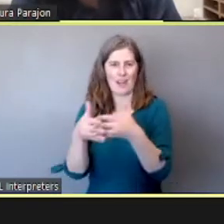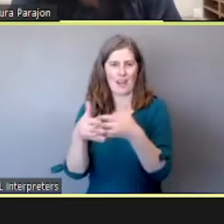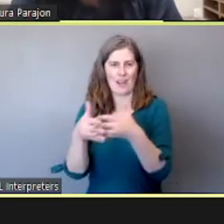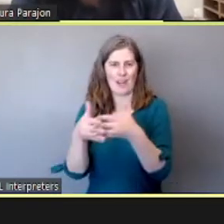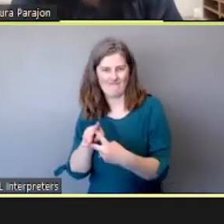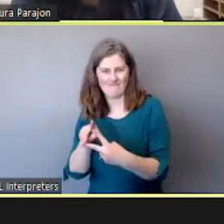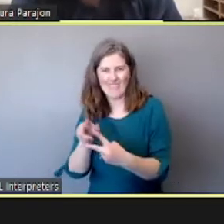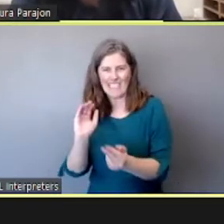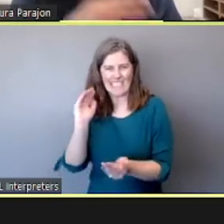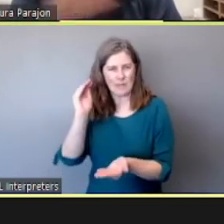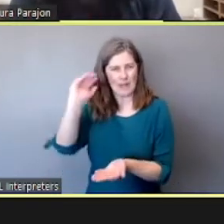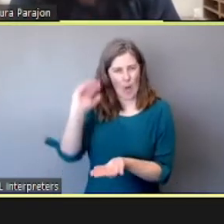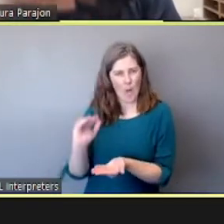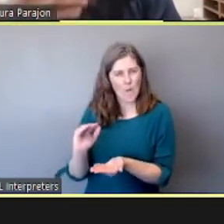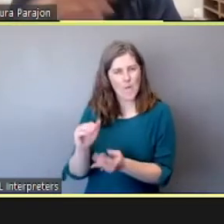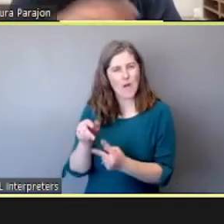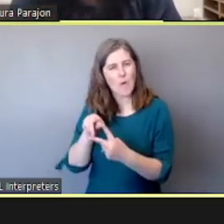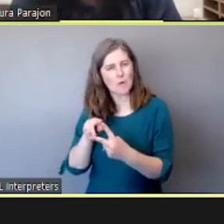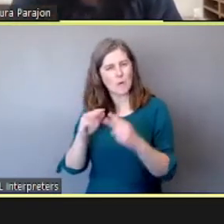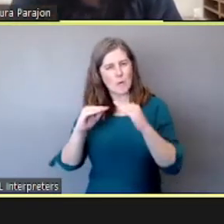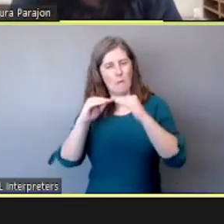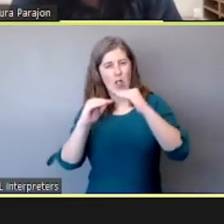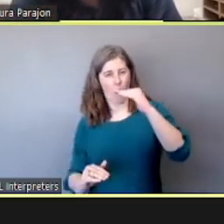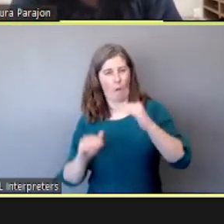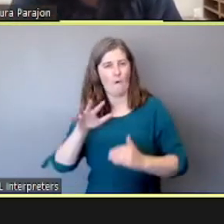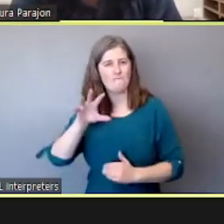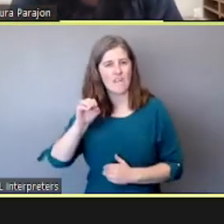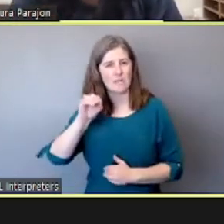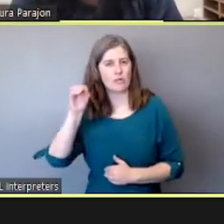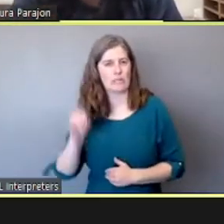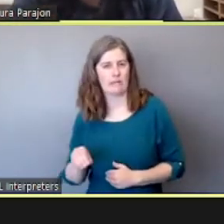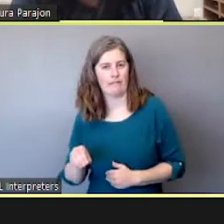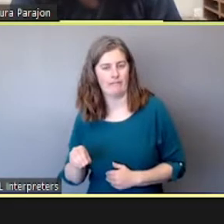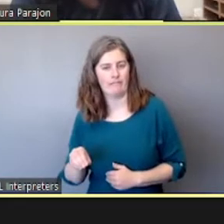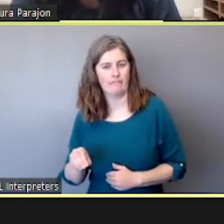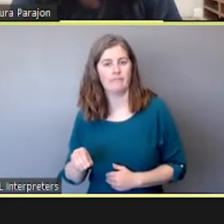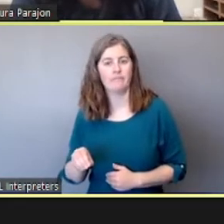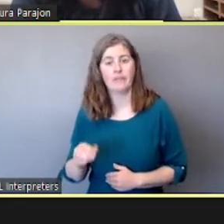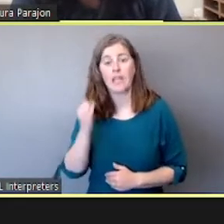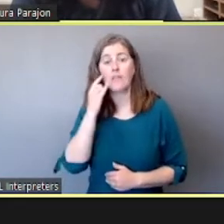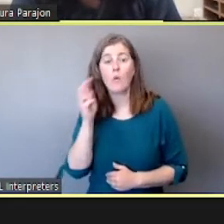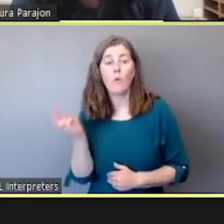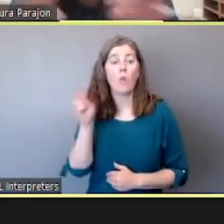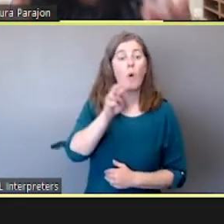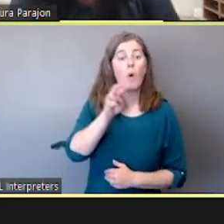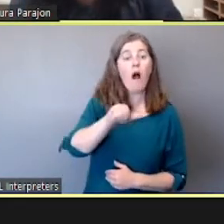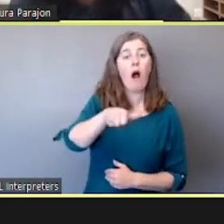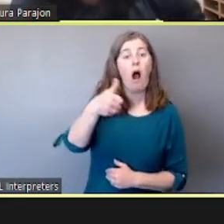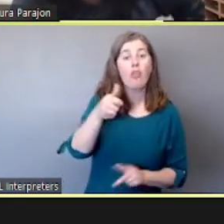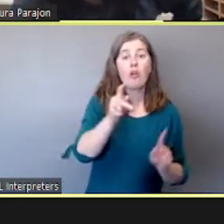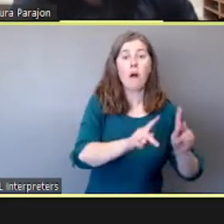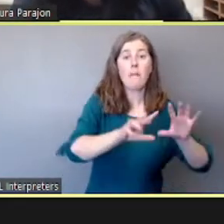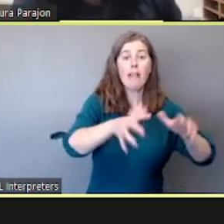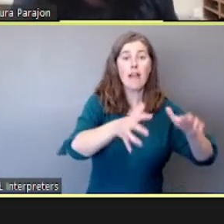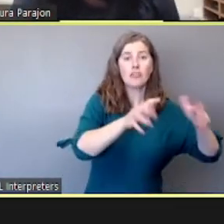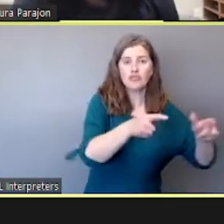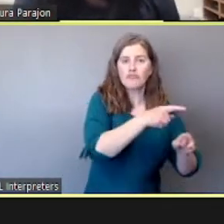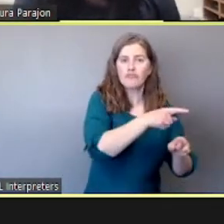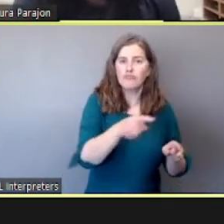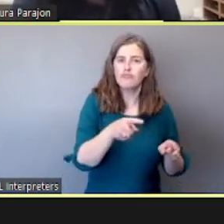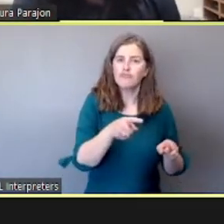populations. So both of them are below 50%. And then if you look at other populations,